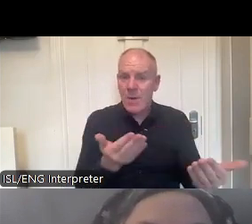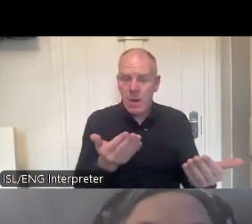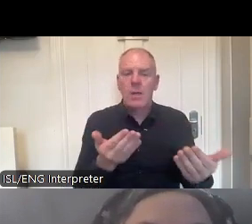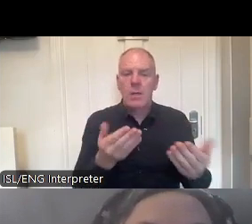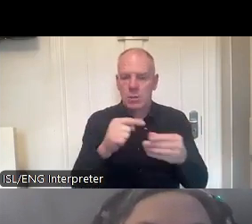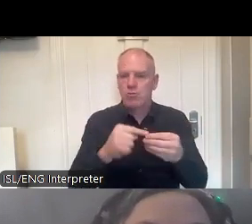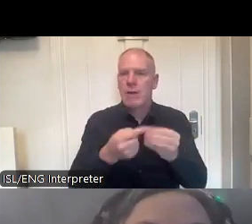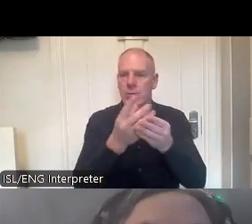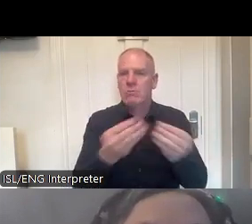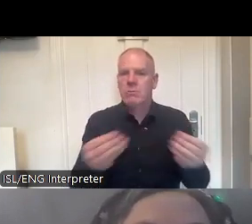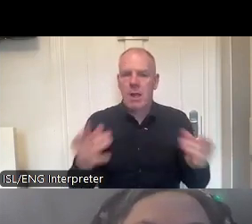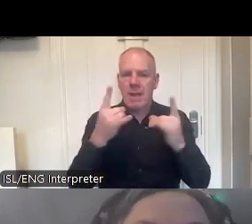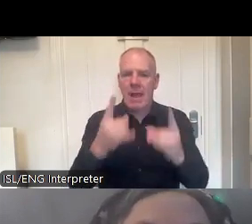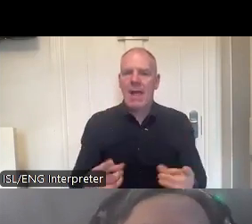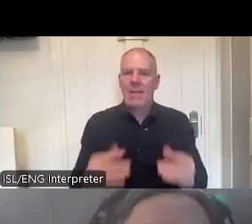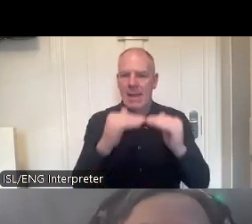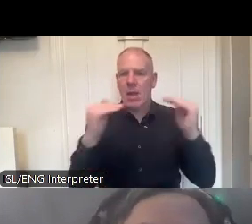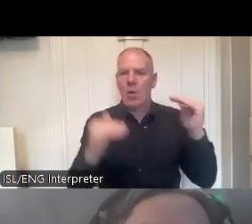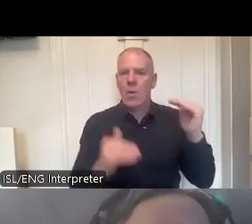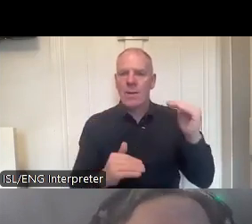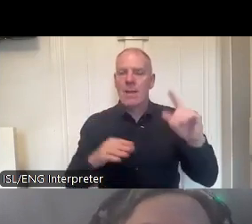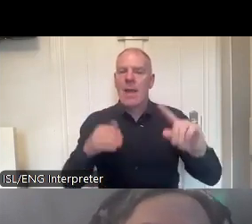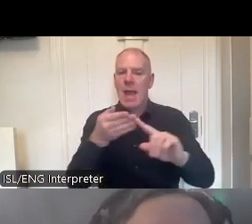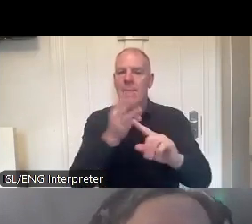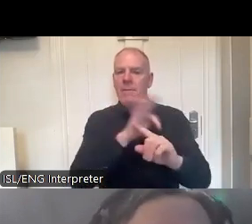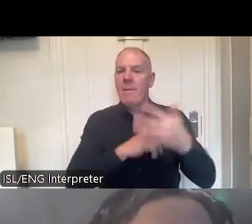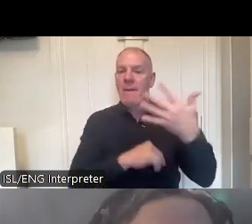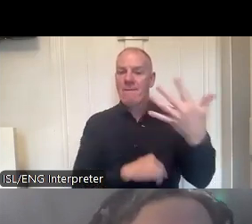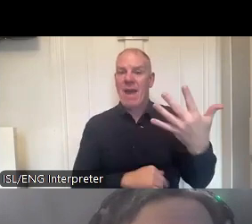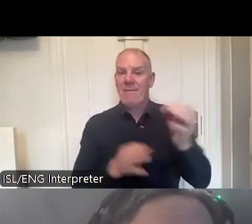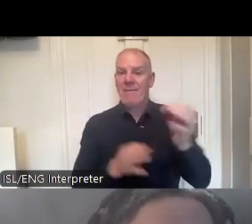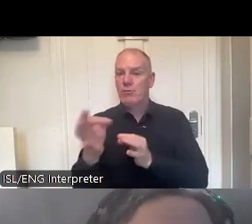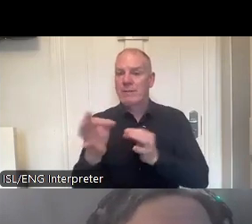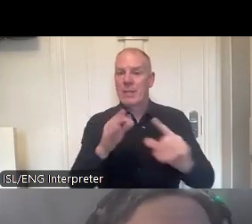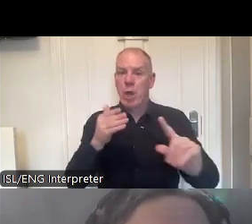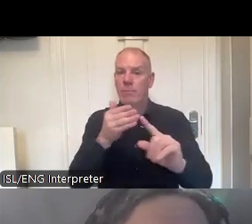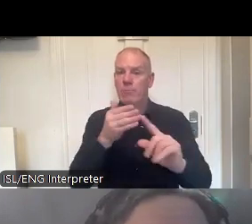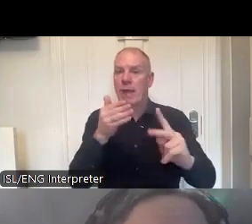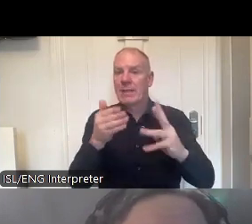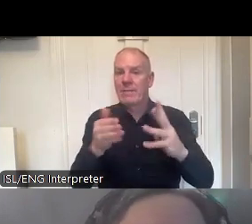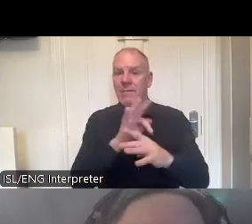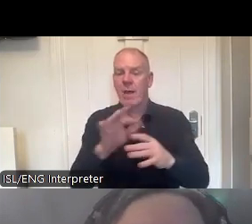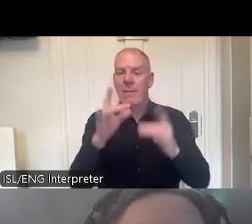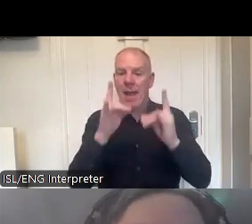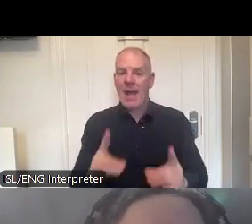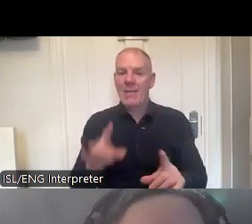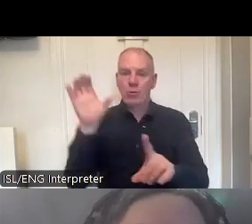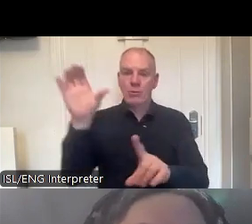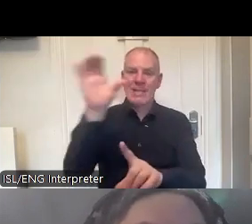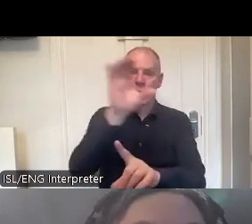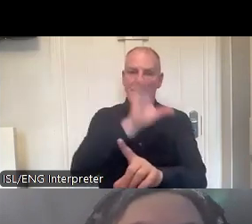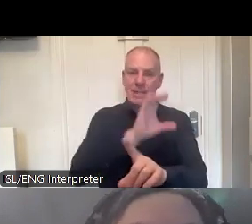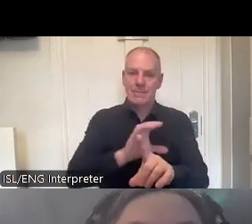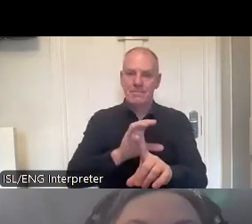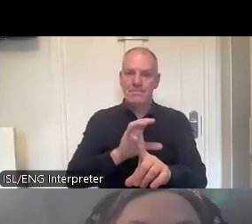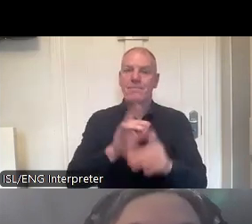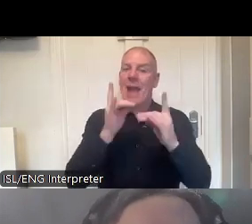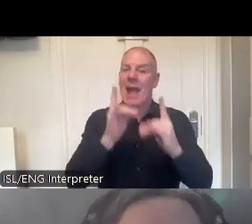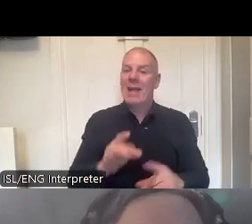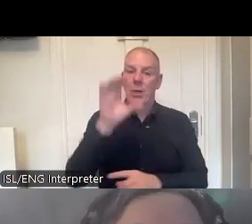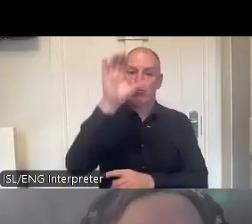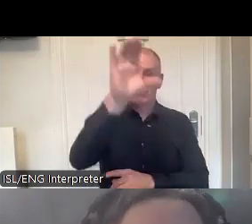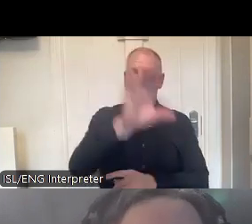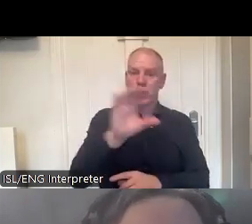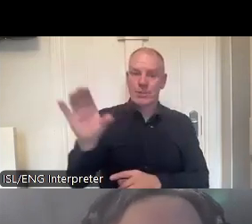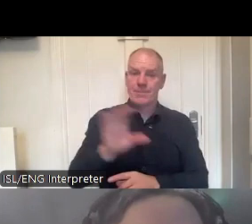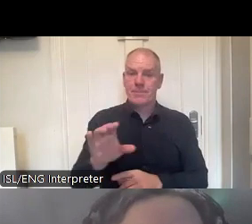health inequalities, is one of the 5 strategic objectives of the health regions. So this is something the health regions are